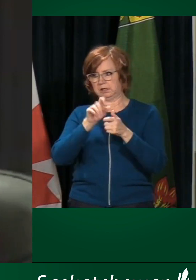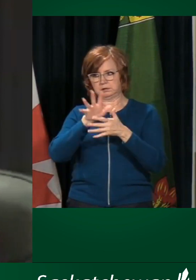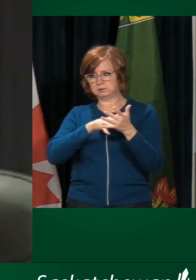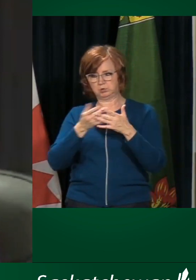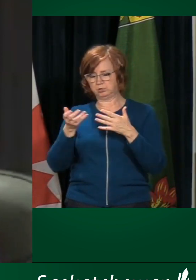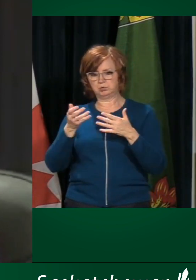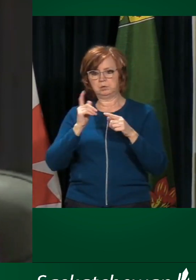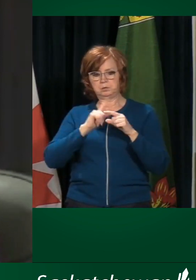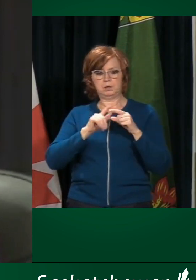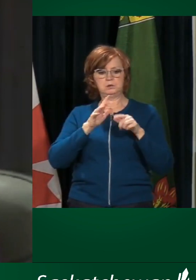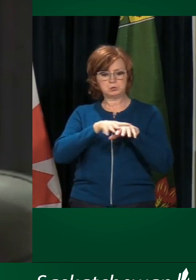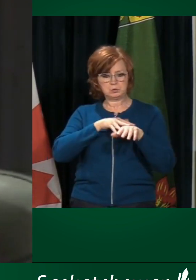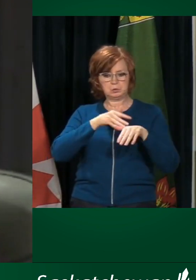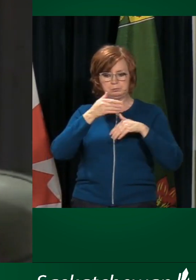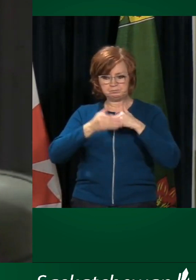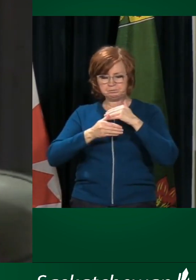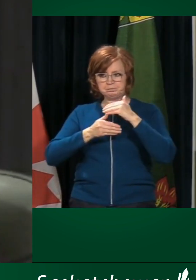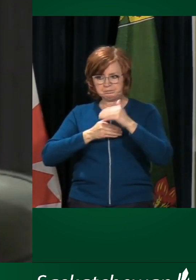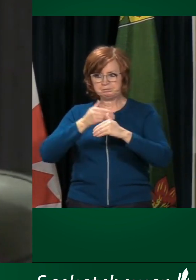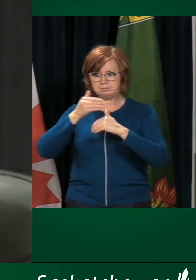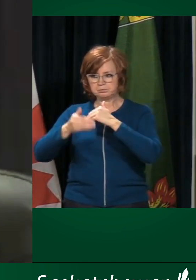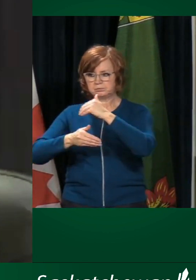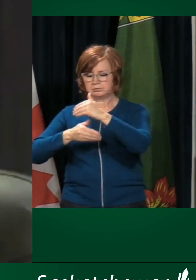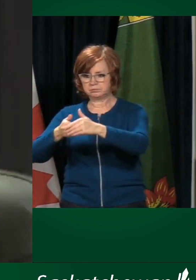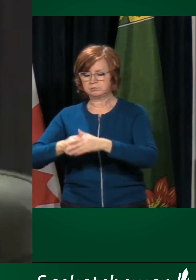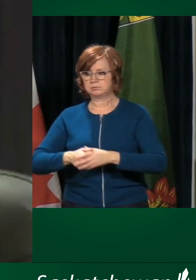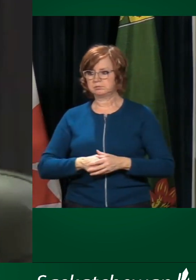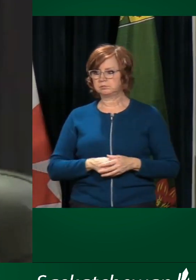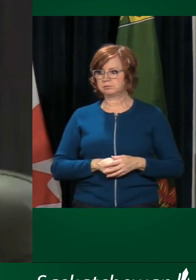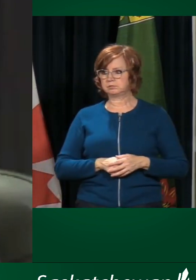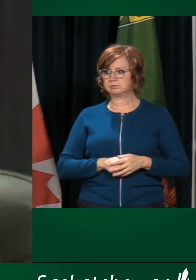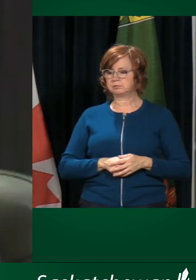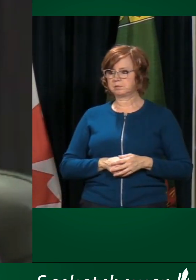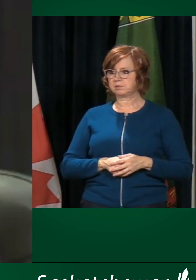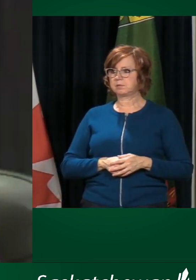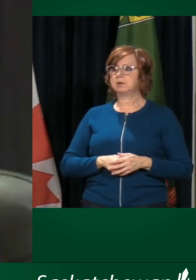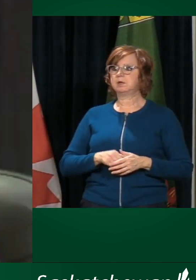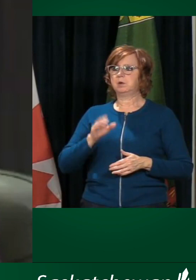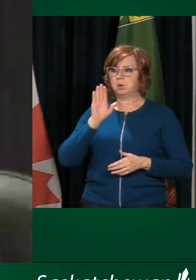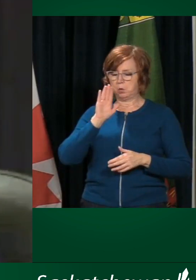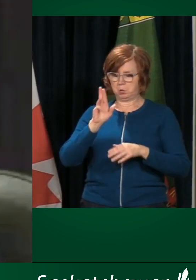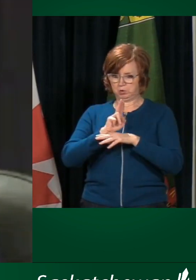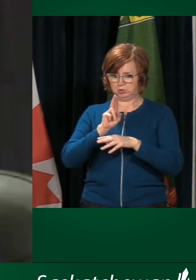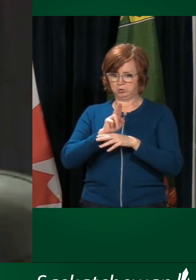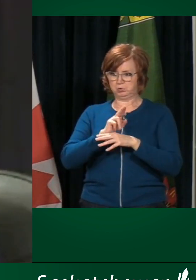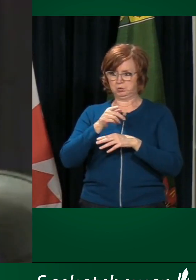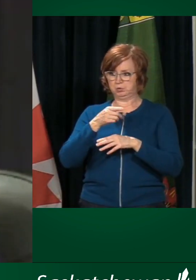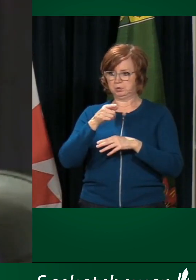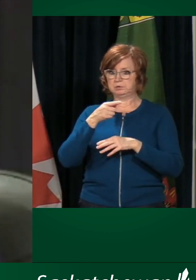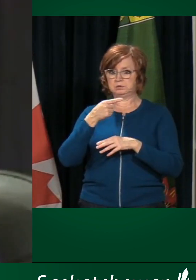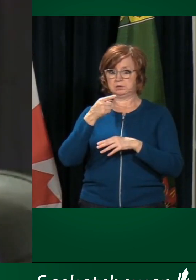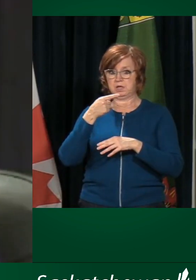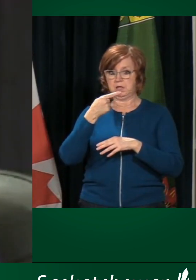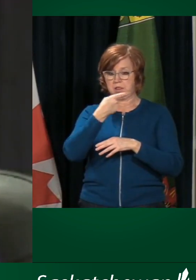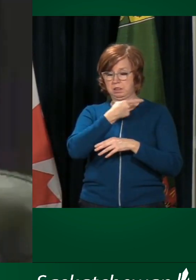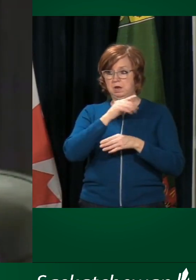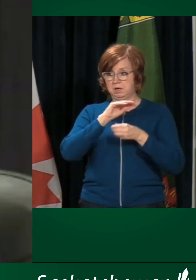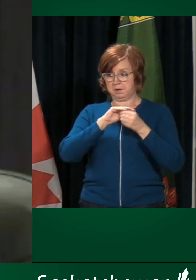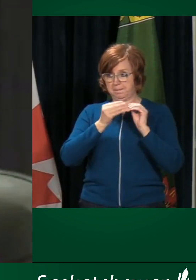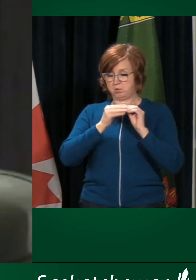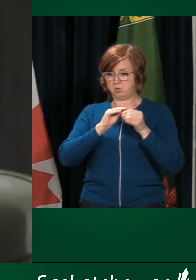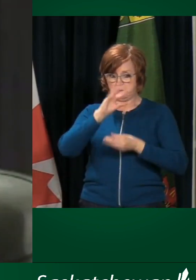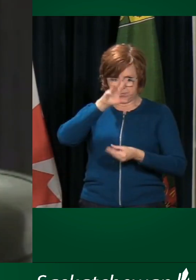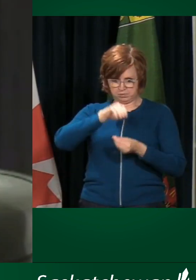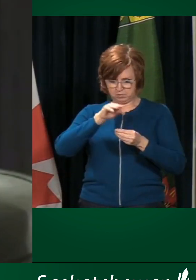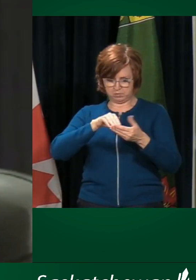slow and methodical, and we will use this data, which Jenny has already outlined, to help guide us to see what's going on the COVID, because we still